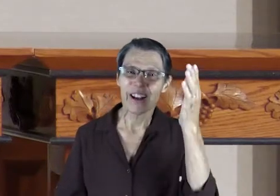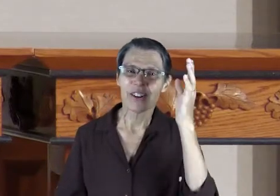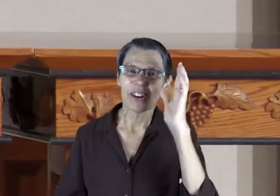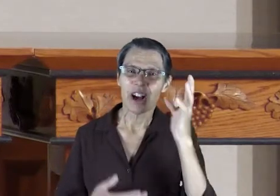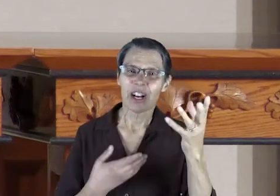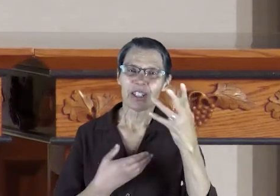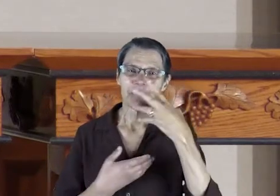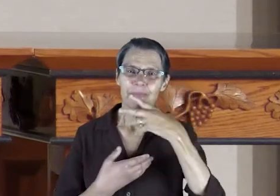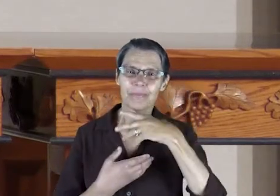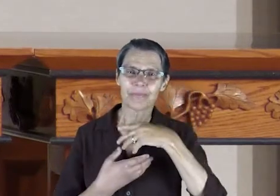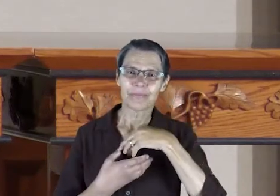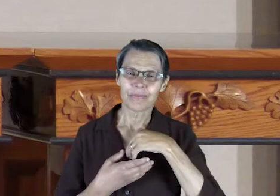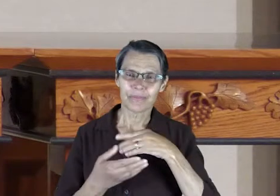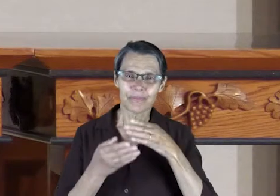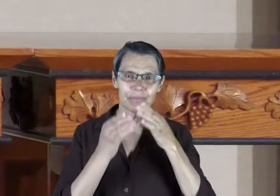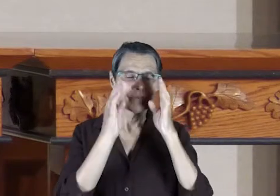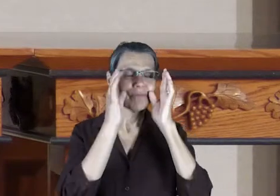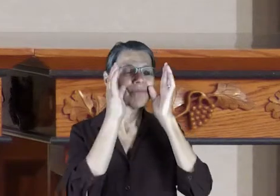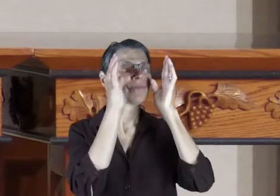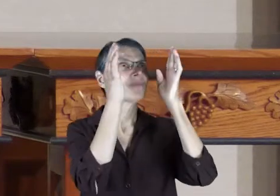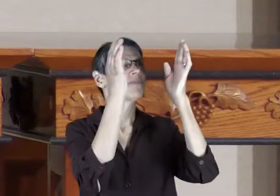to allow God to have the floor?